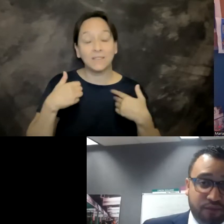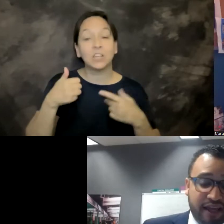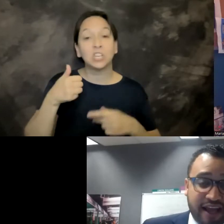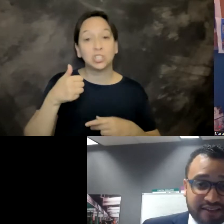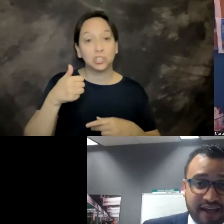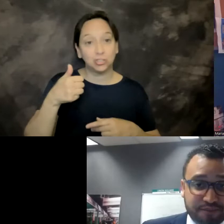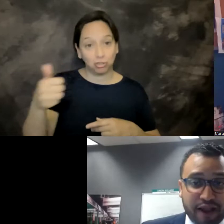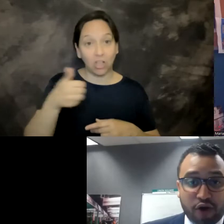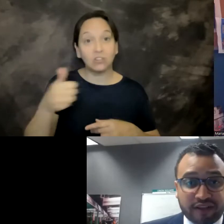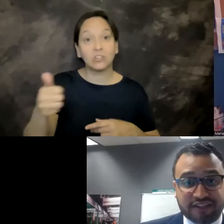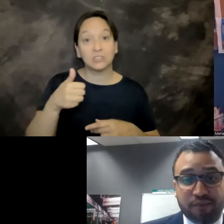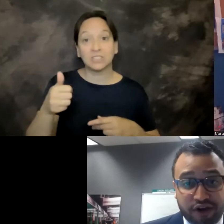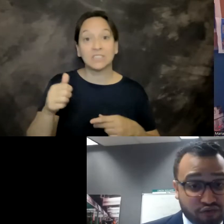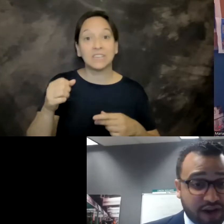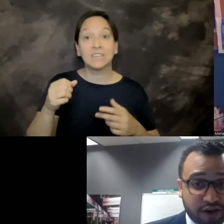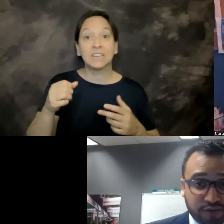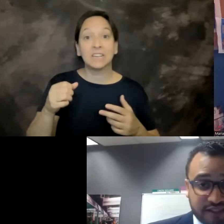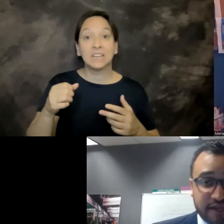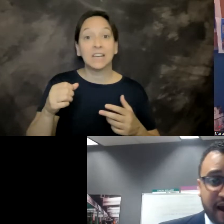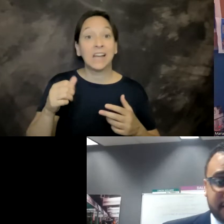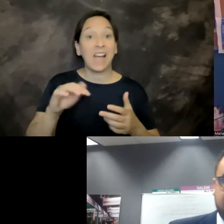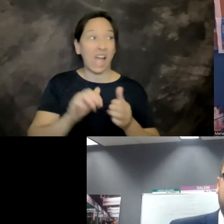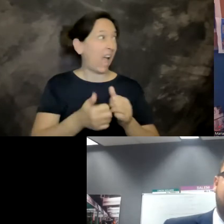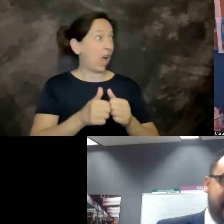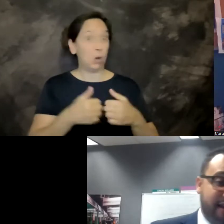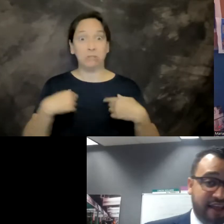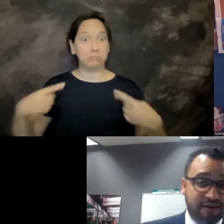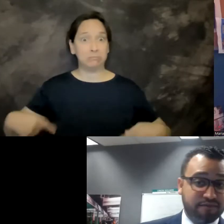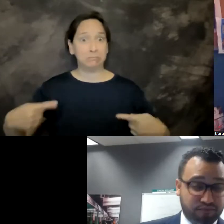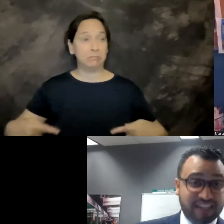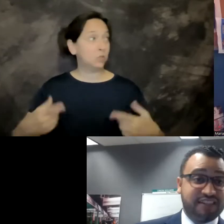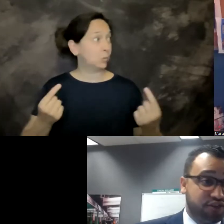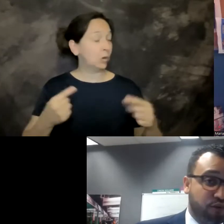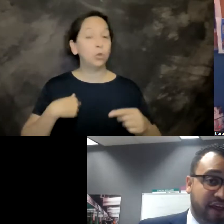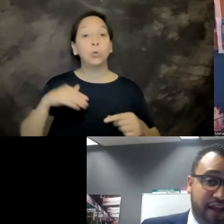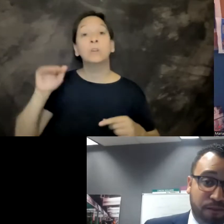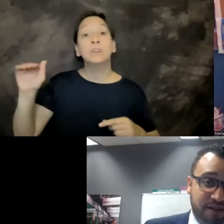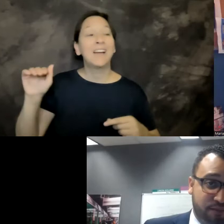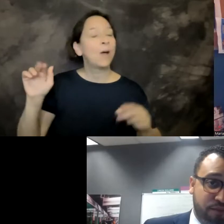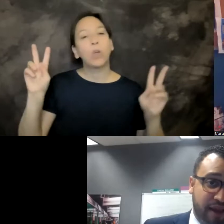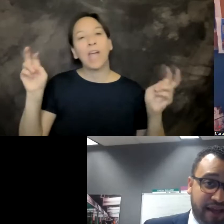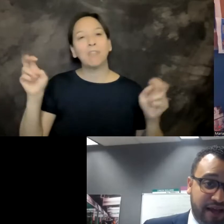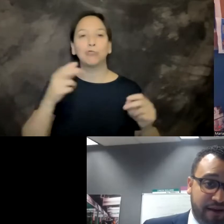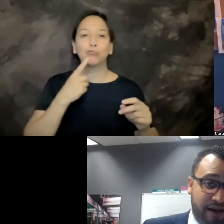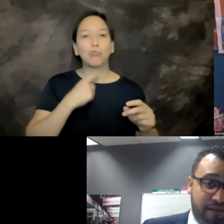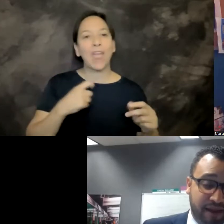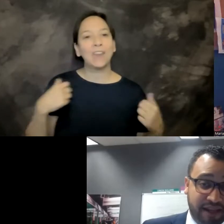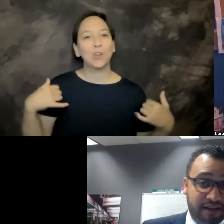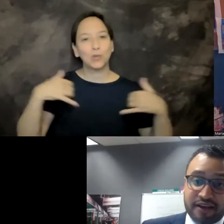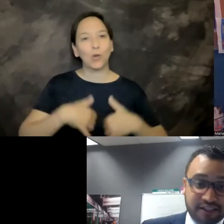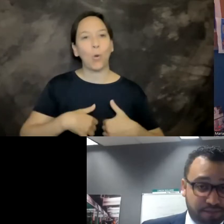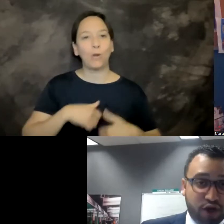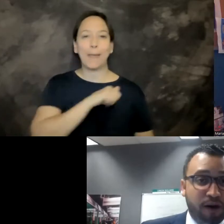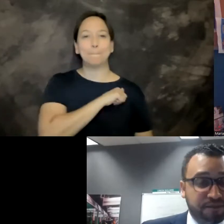way that someone could access that is by going to someone in a red coat, a team ambassador, that can then assist you with any help that someone may